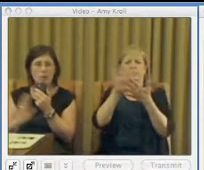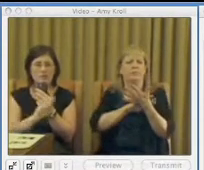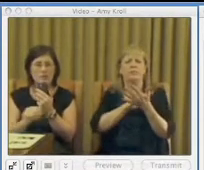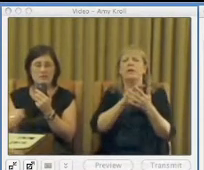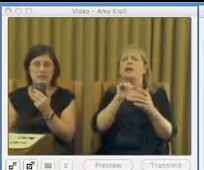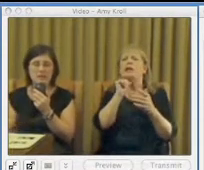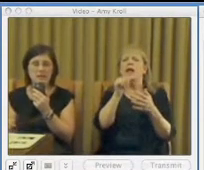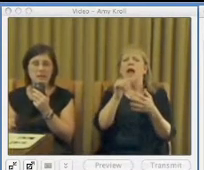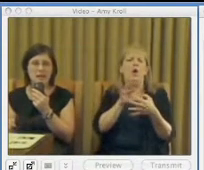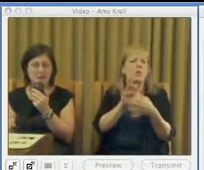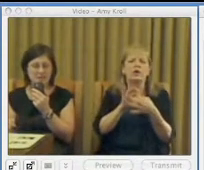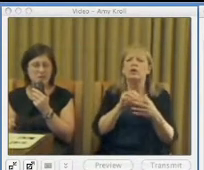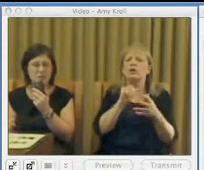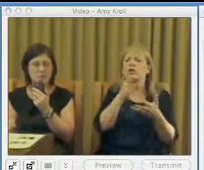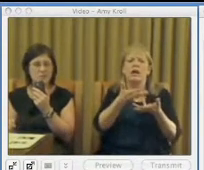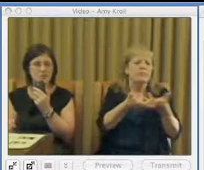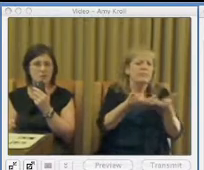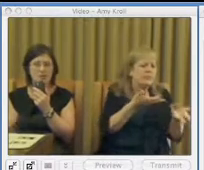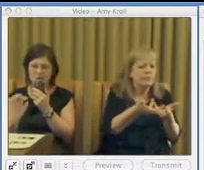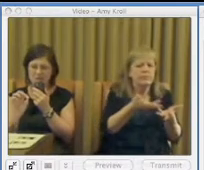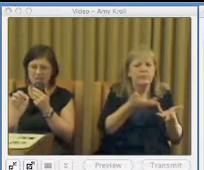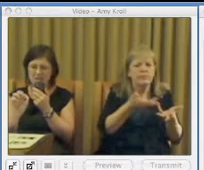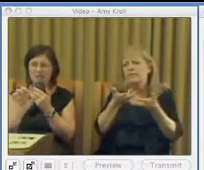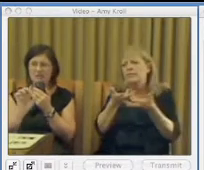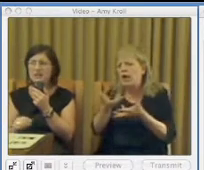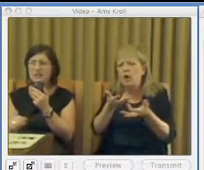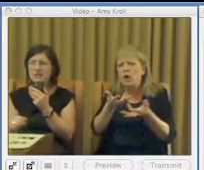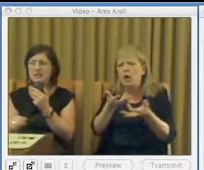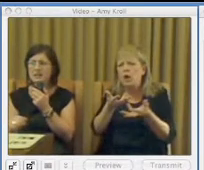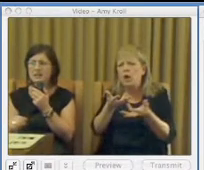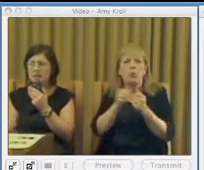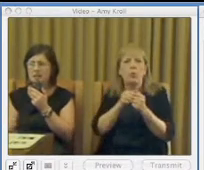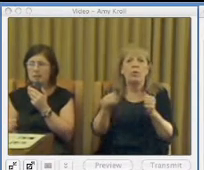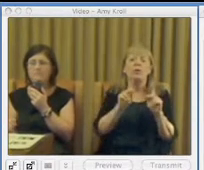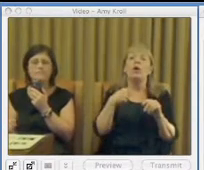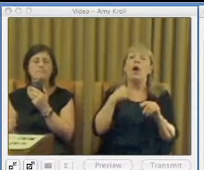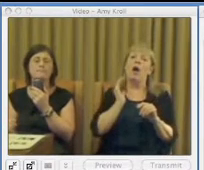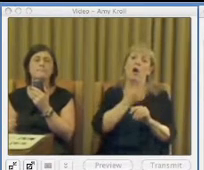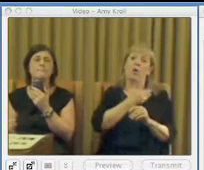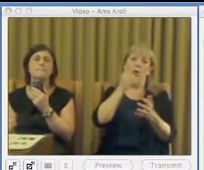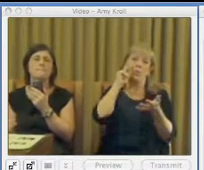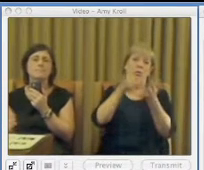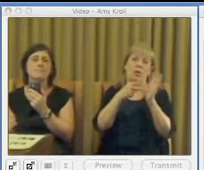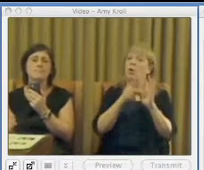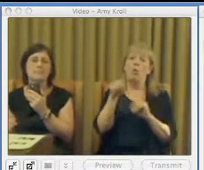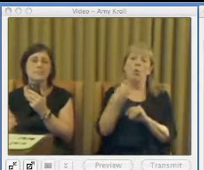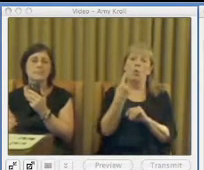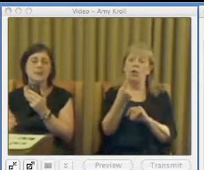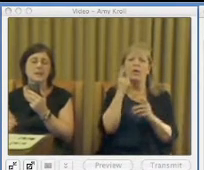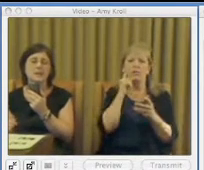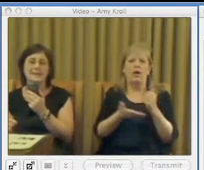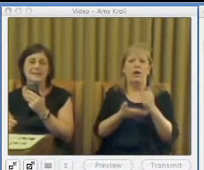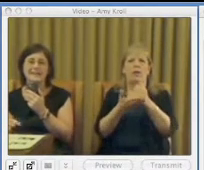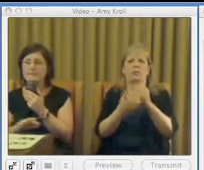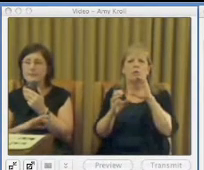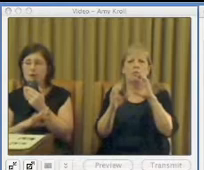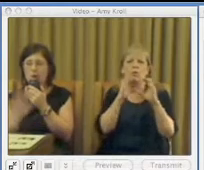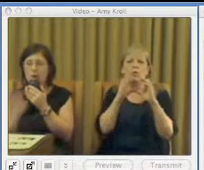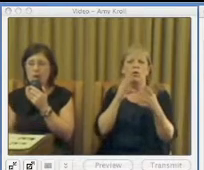non-relational, so we would not interact in any way with any participants, we were just there to facilitate the communication.